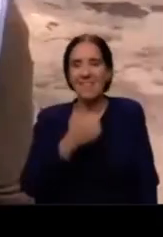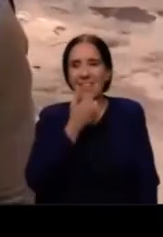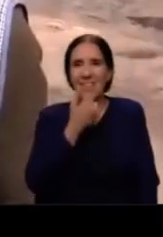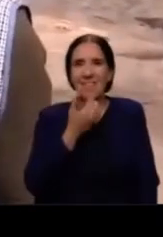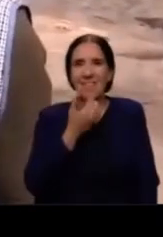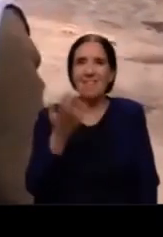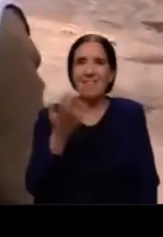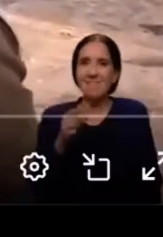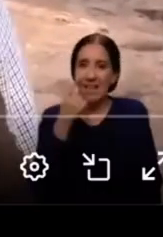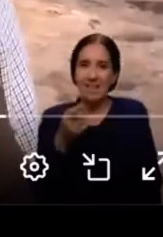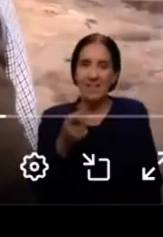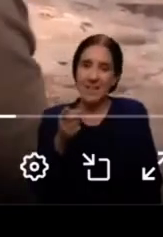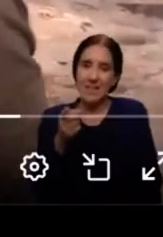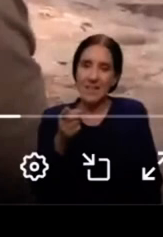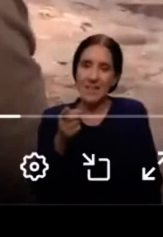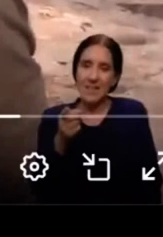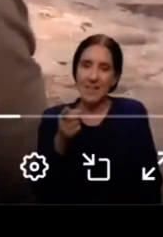Sporting. Ainda está ali. Está ali.